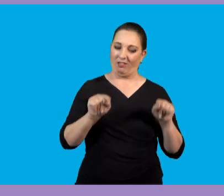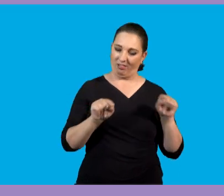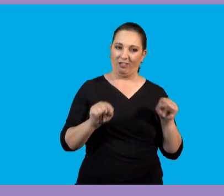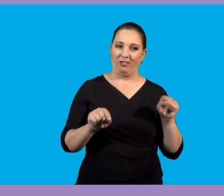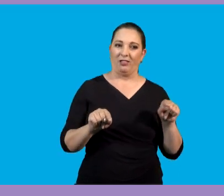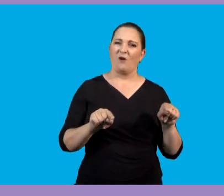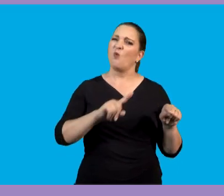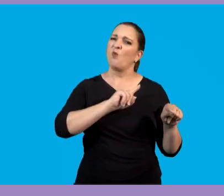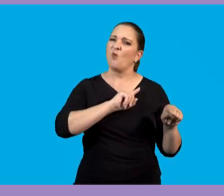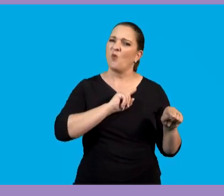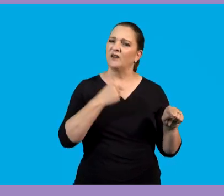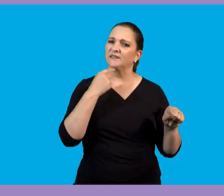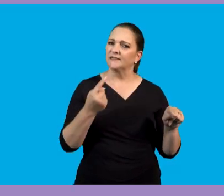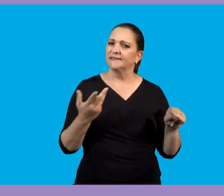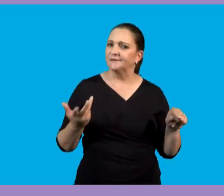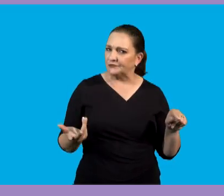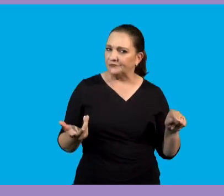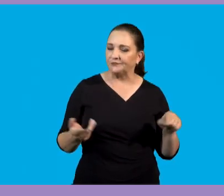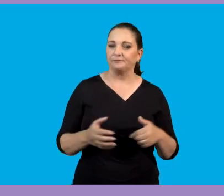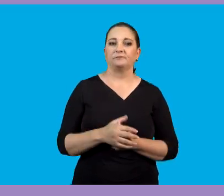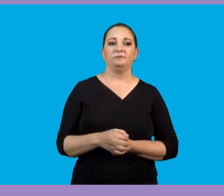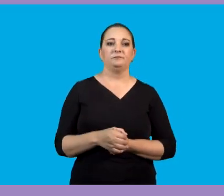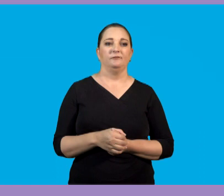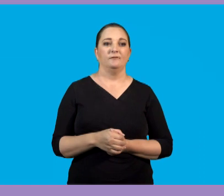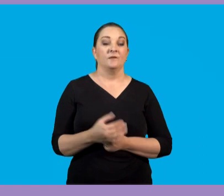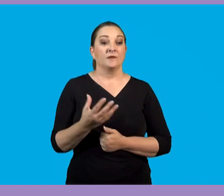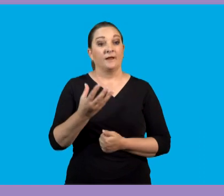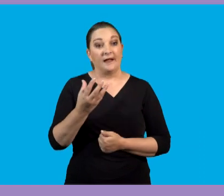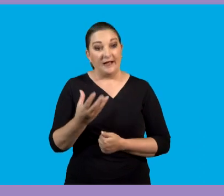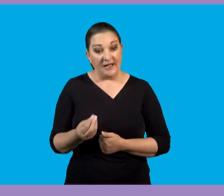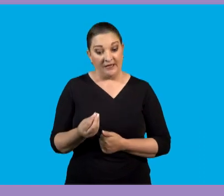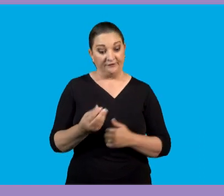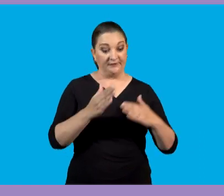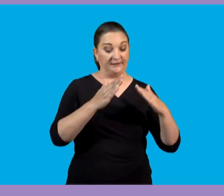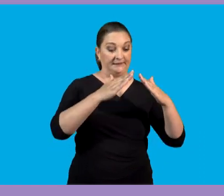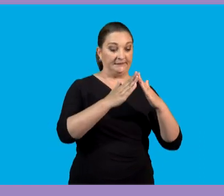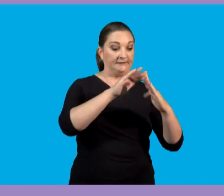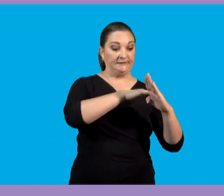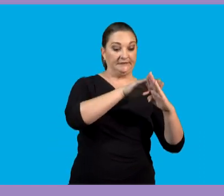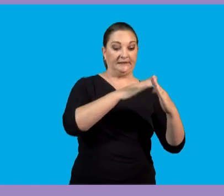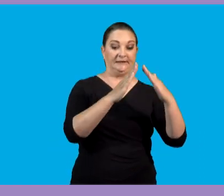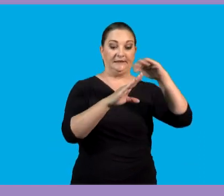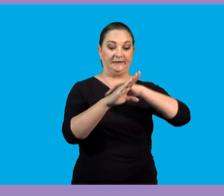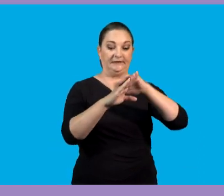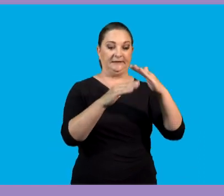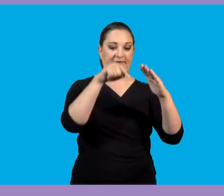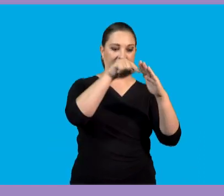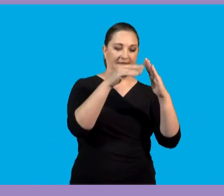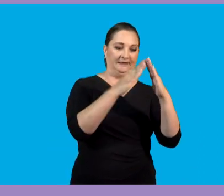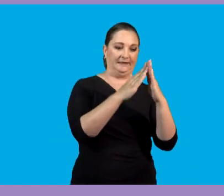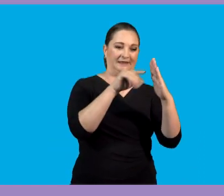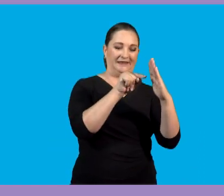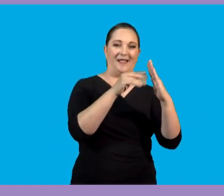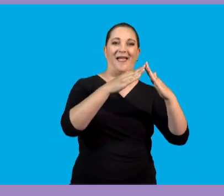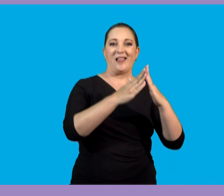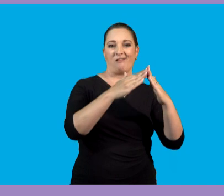MHL. And what is our reason for proving this congruency? It's because we had two sides and the included angle.